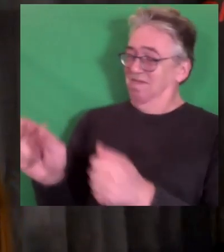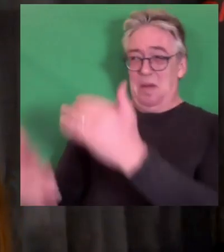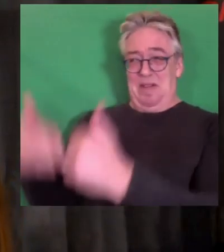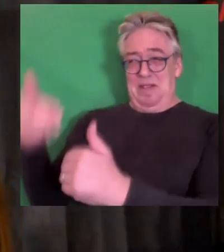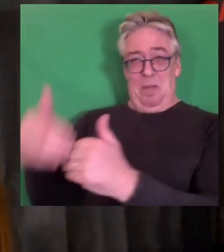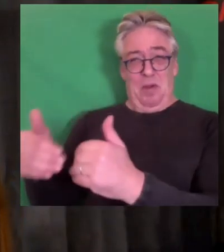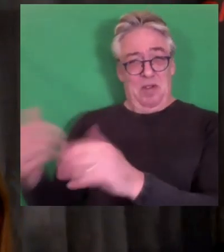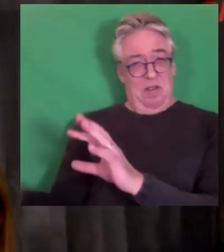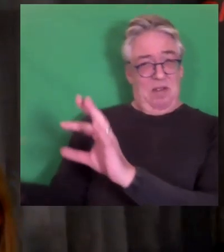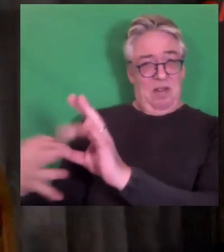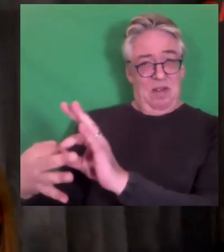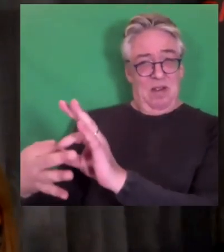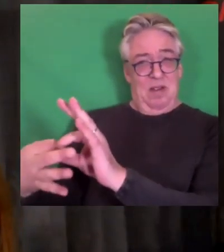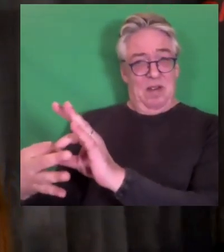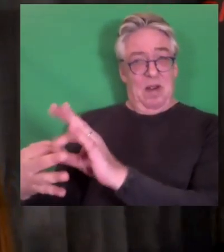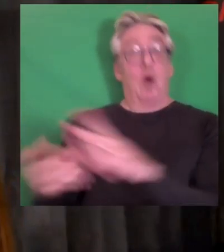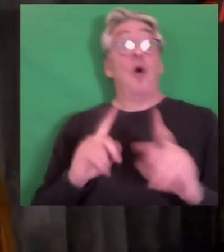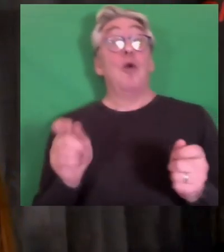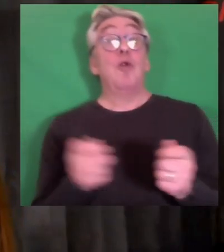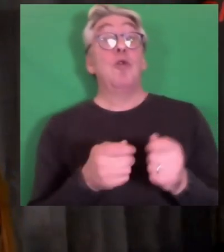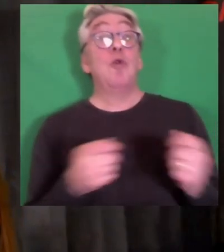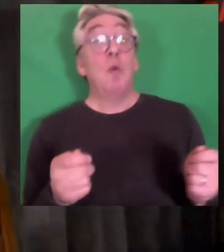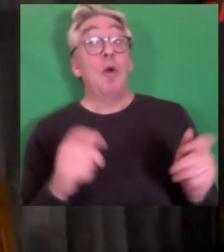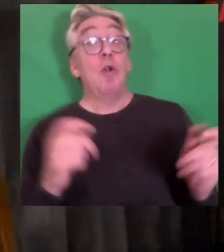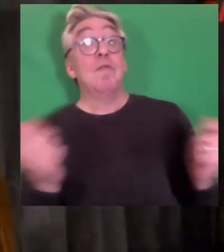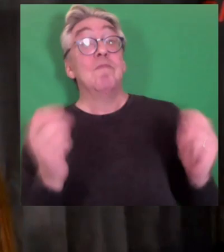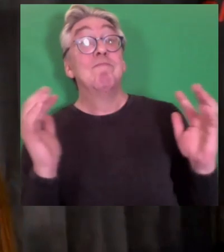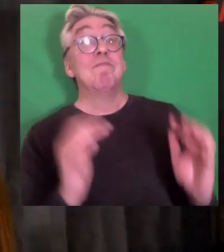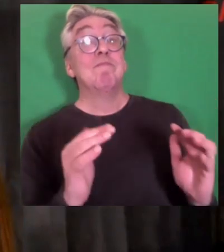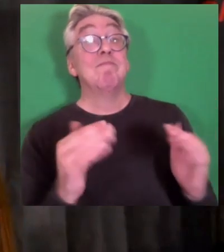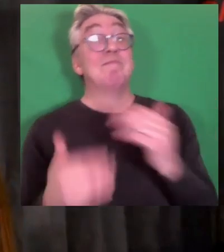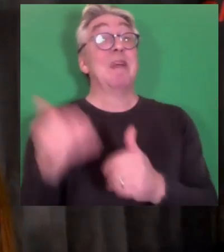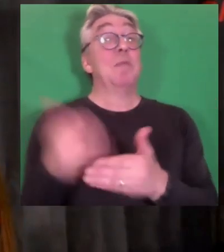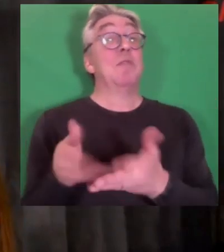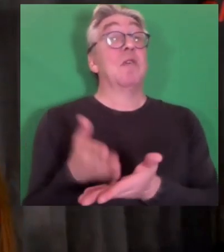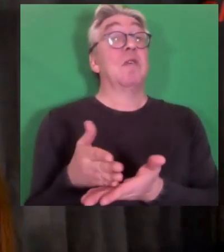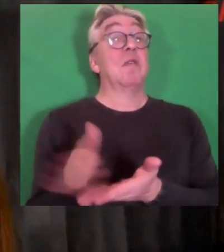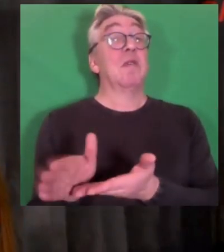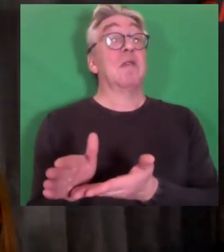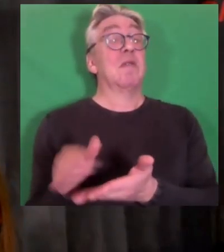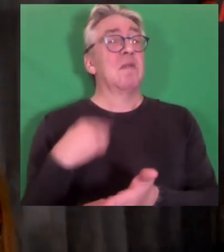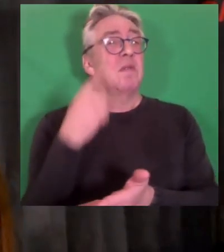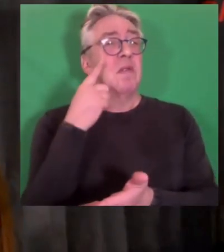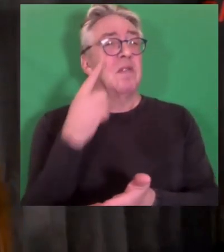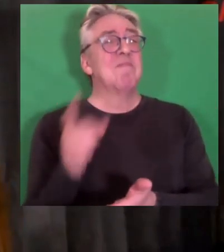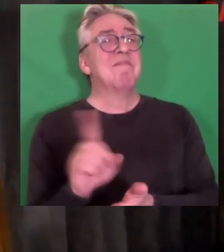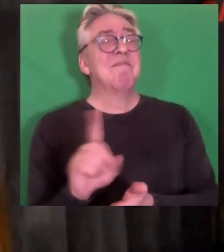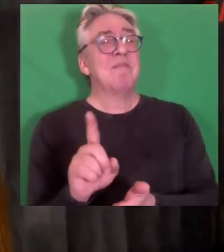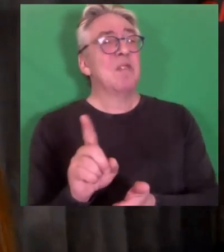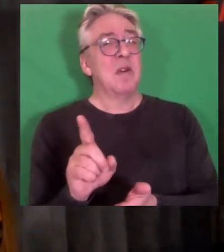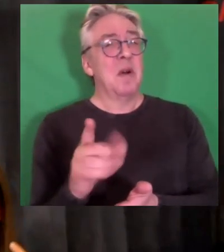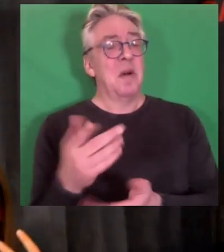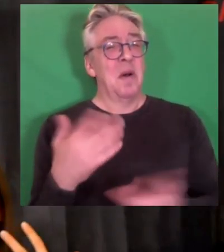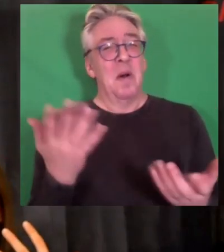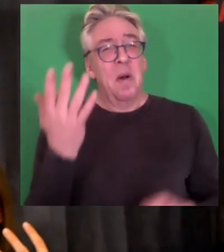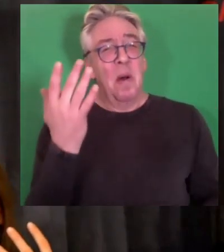some gamers that are disabled to one point, so why not help them to connect with each other, to connect